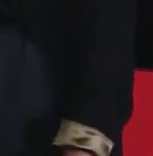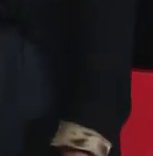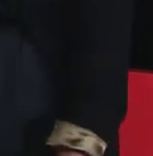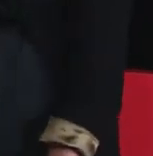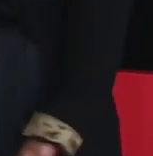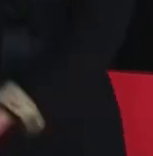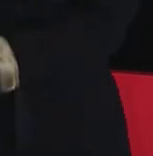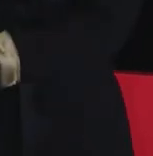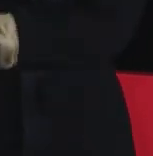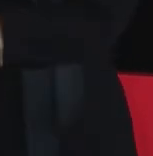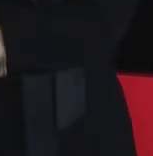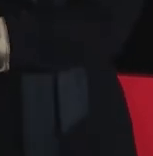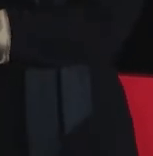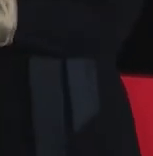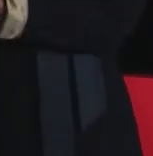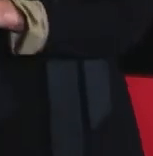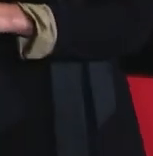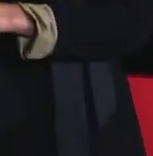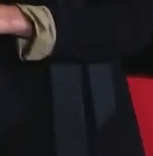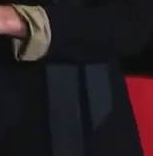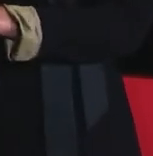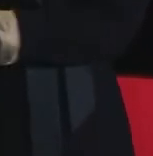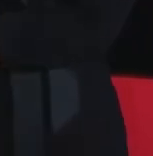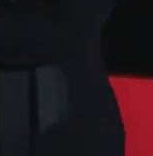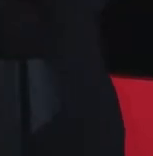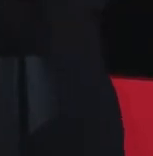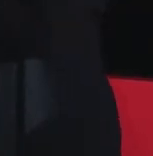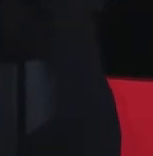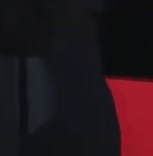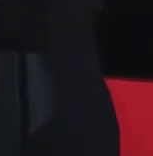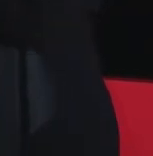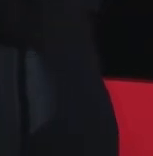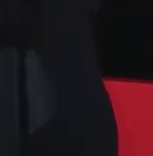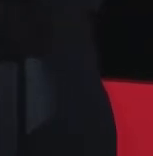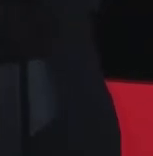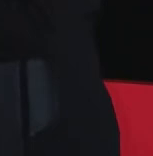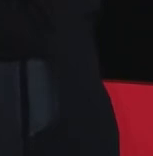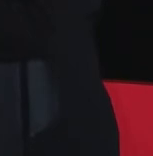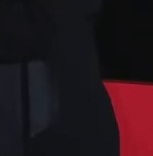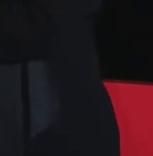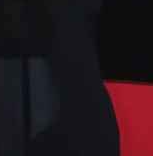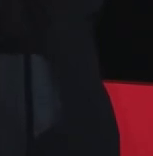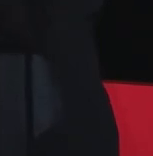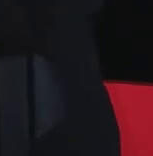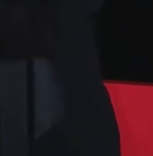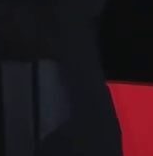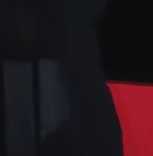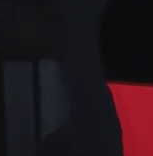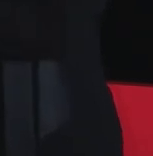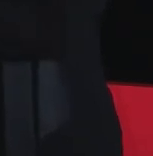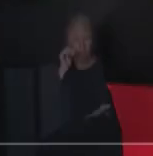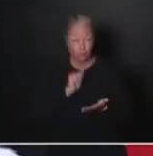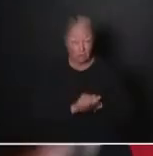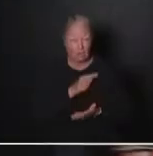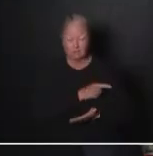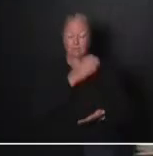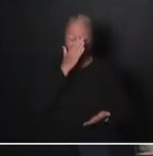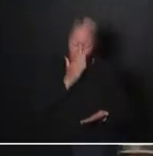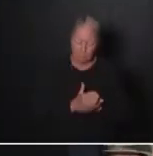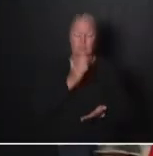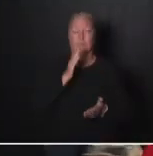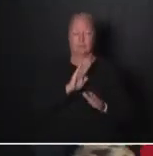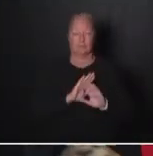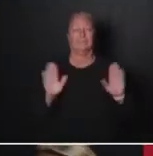I've learned today, not just a Geelong Footy Club supporter, but a real true one. Fanatic. You're bona fide. Indeed.